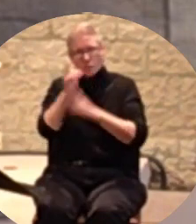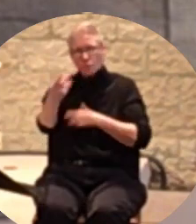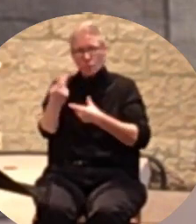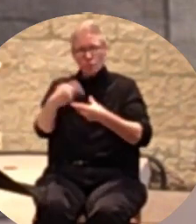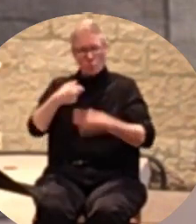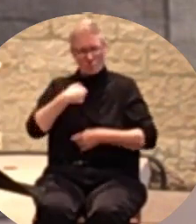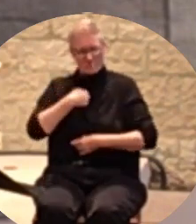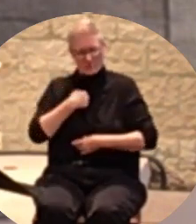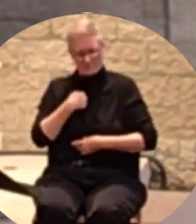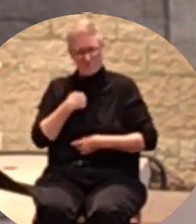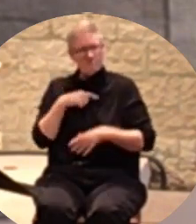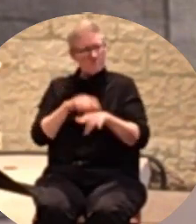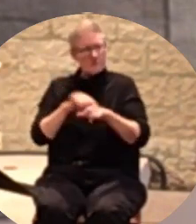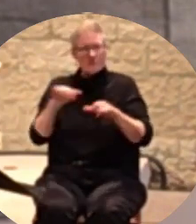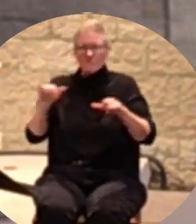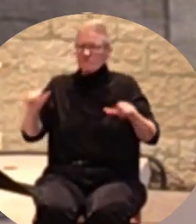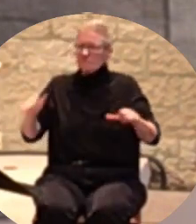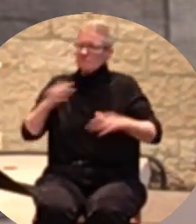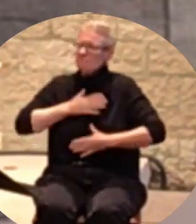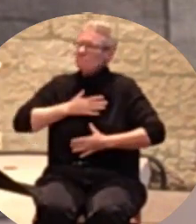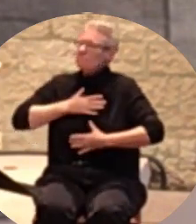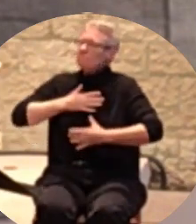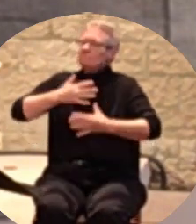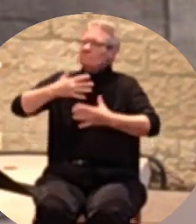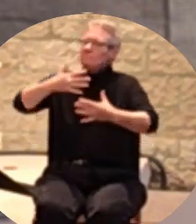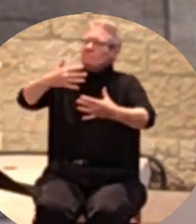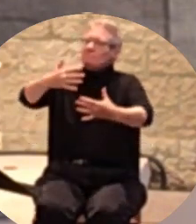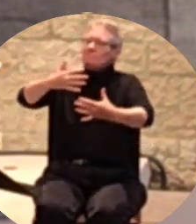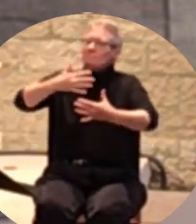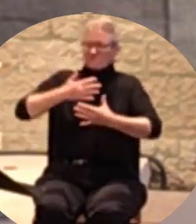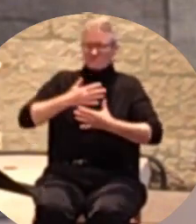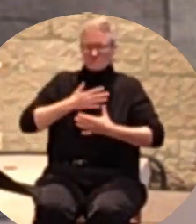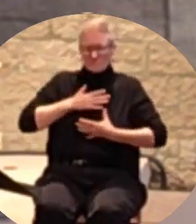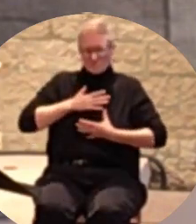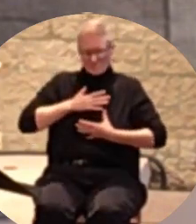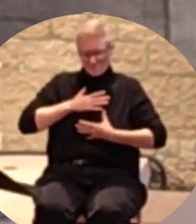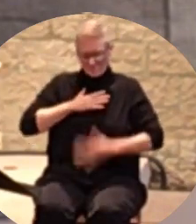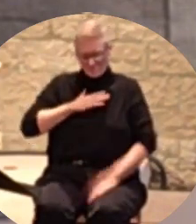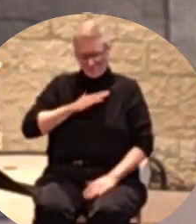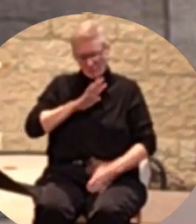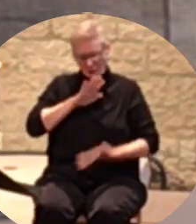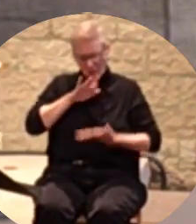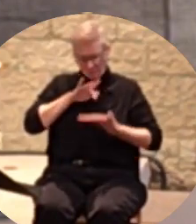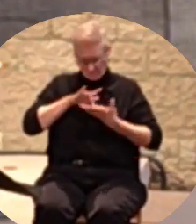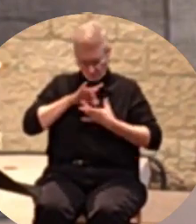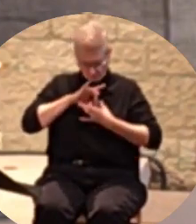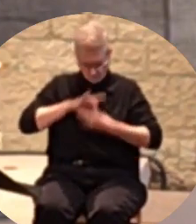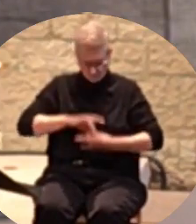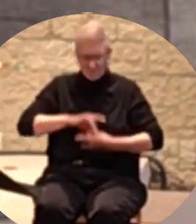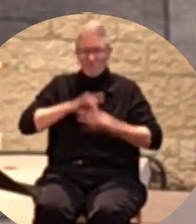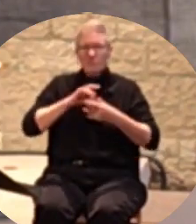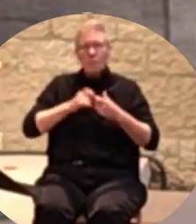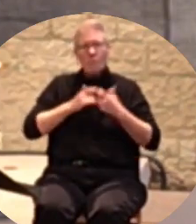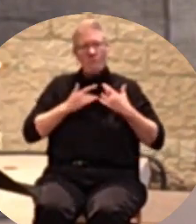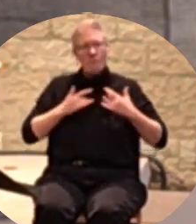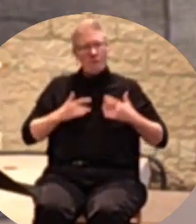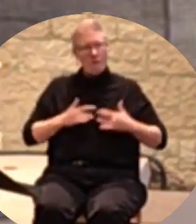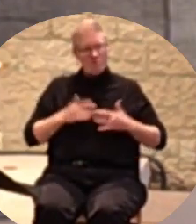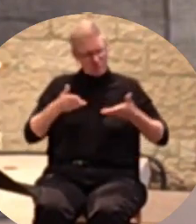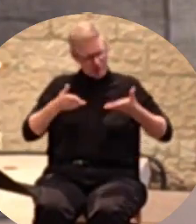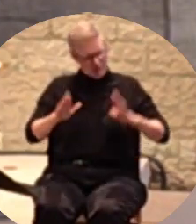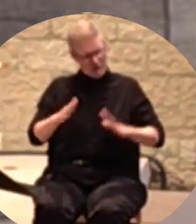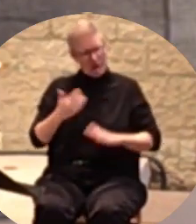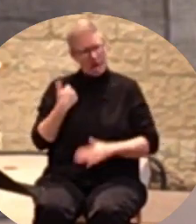we take those deep breaths, center into our heart, and allow ourselves to